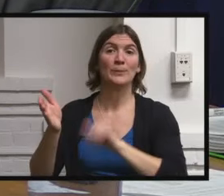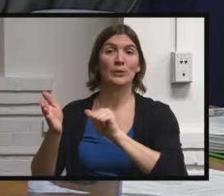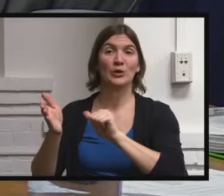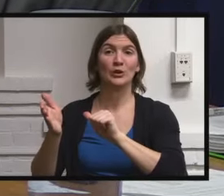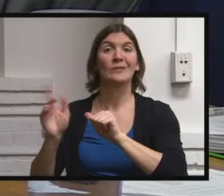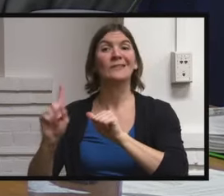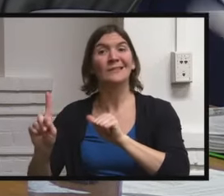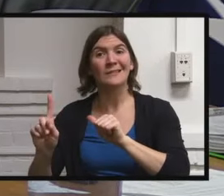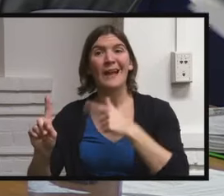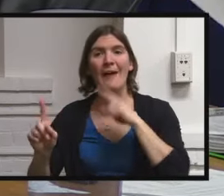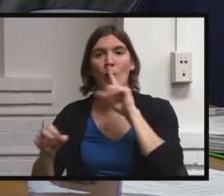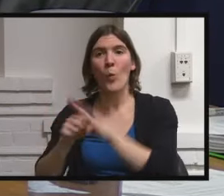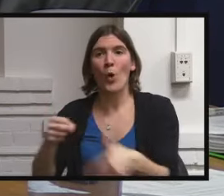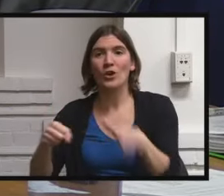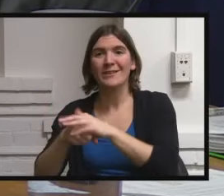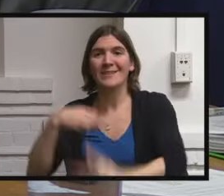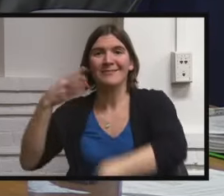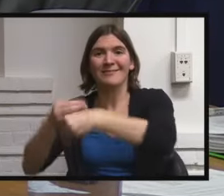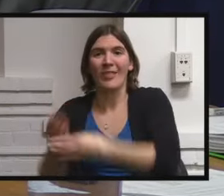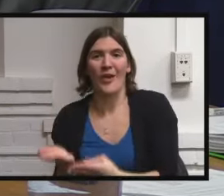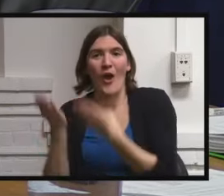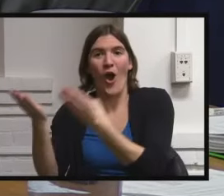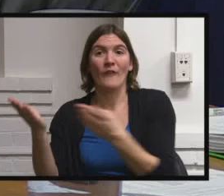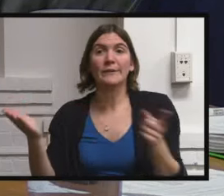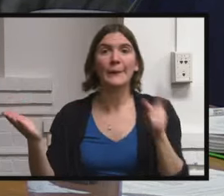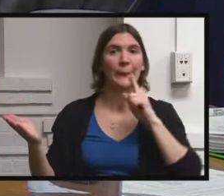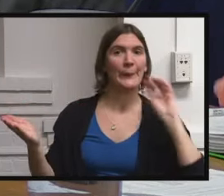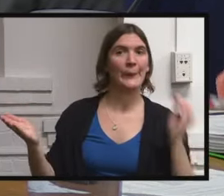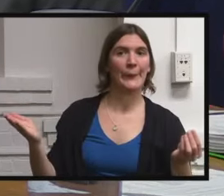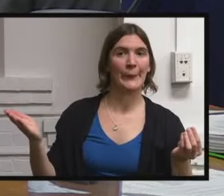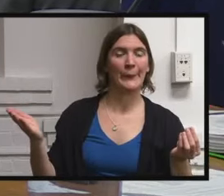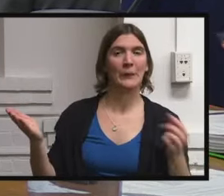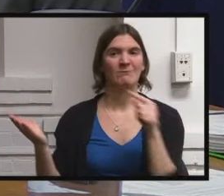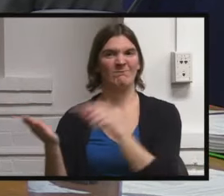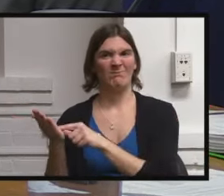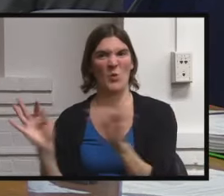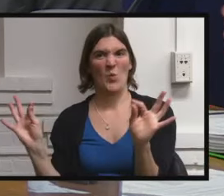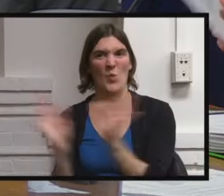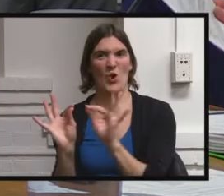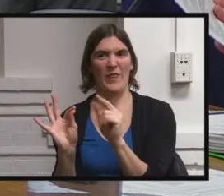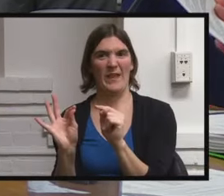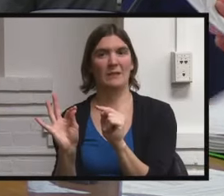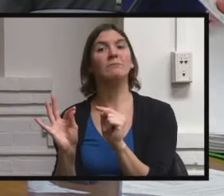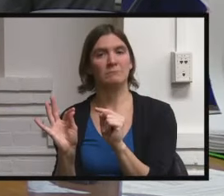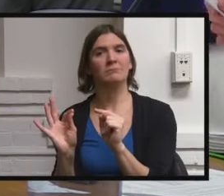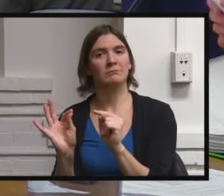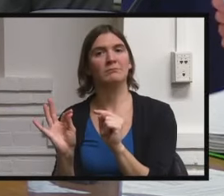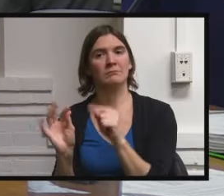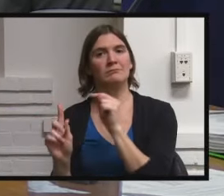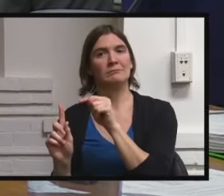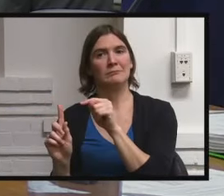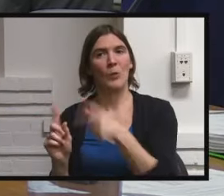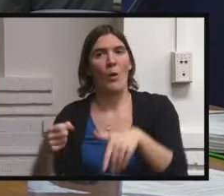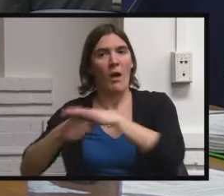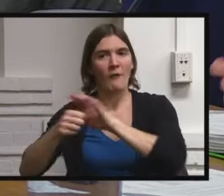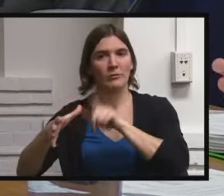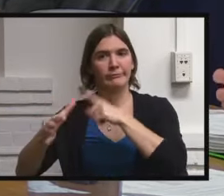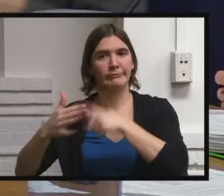there's an additional warranty that DeLorey offered that Patriot did not, that we think the town should obtain based on